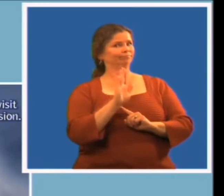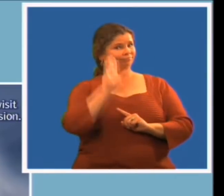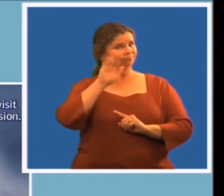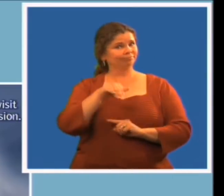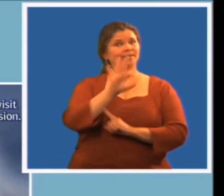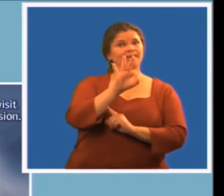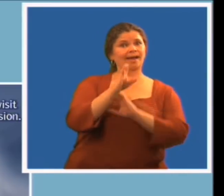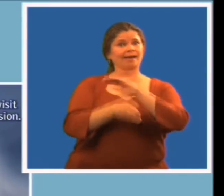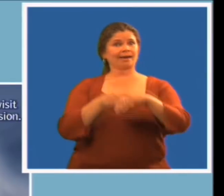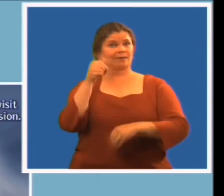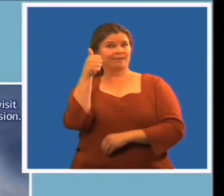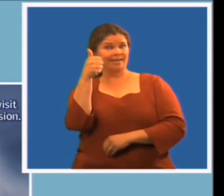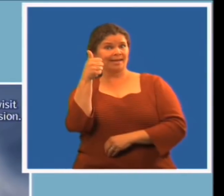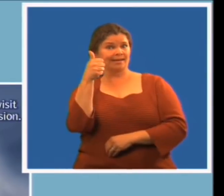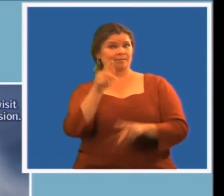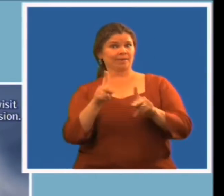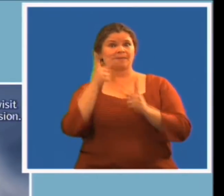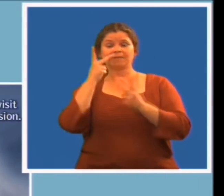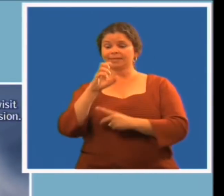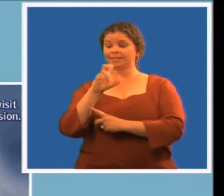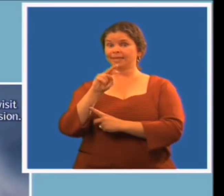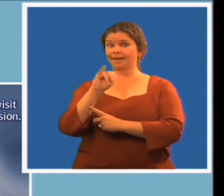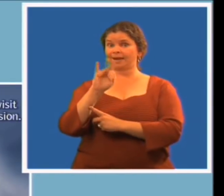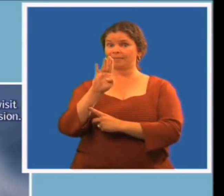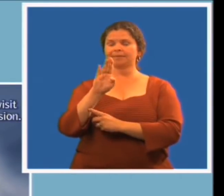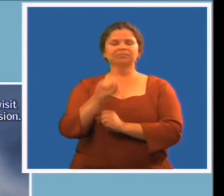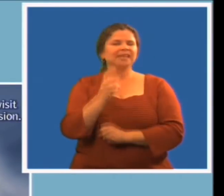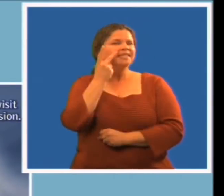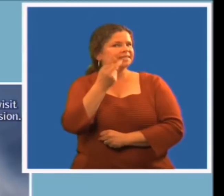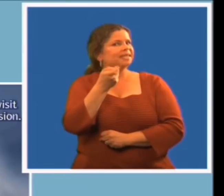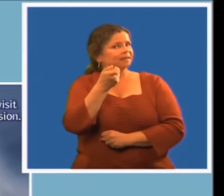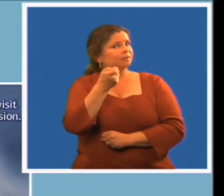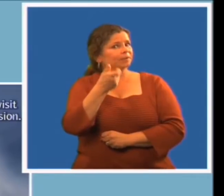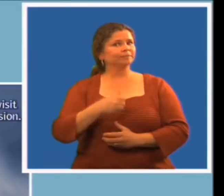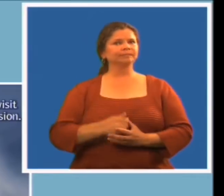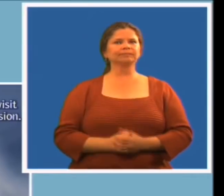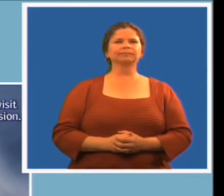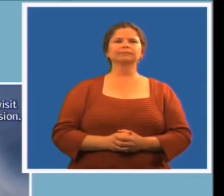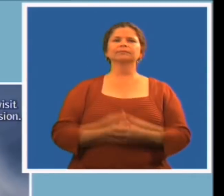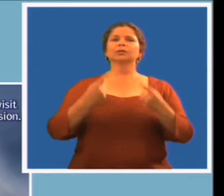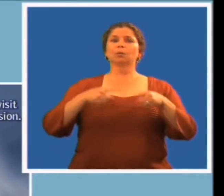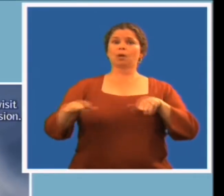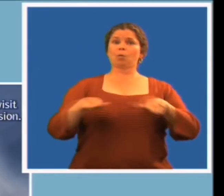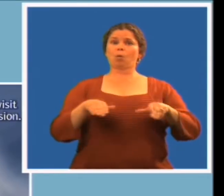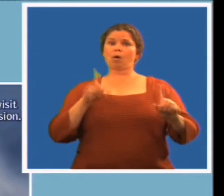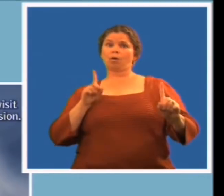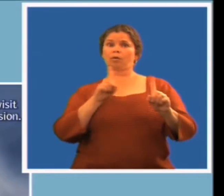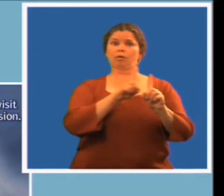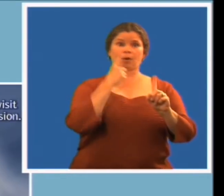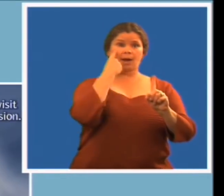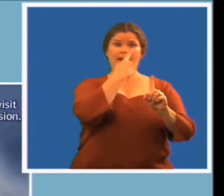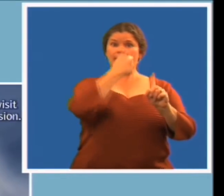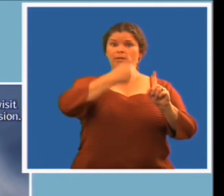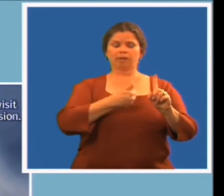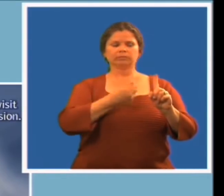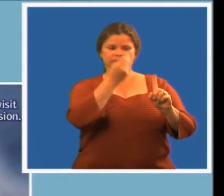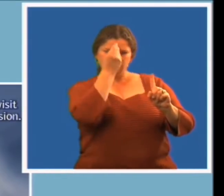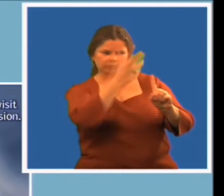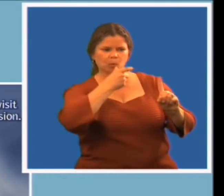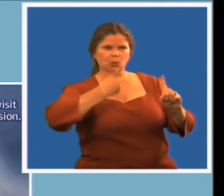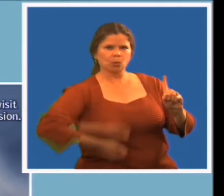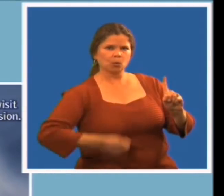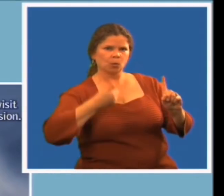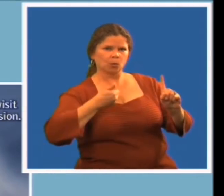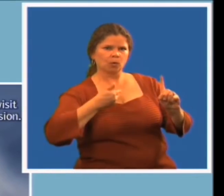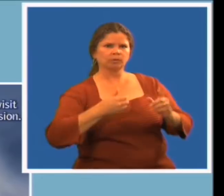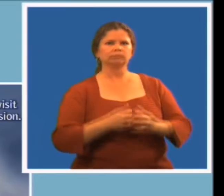have some vision. Identify yourself when you approach and speak directly to the individual. Offer your